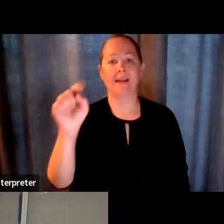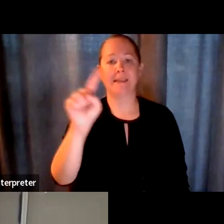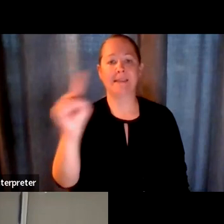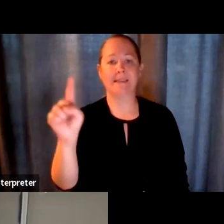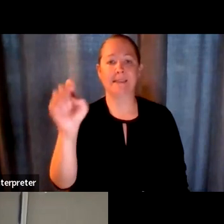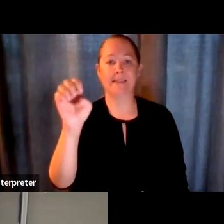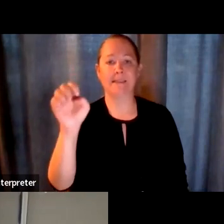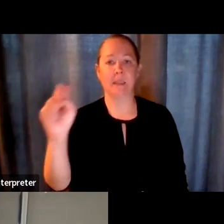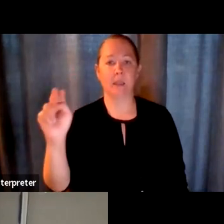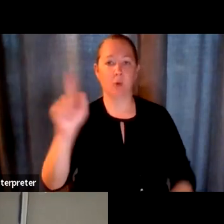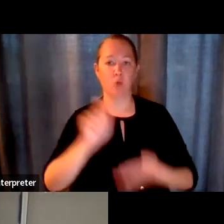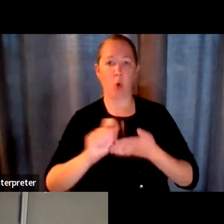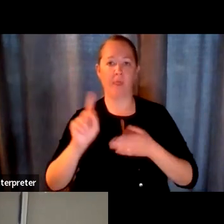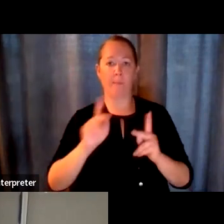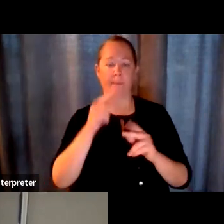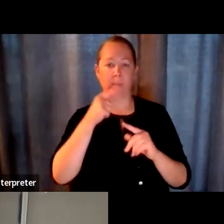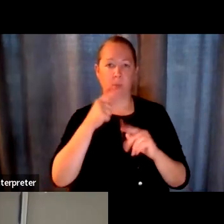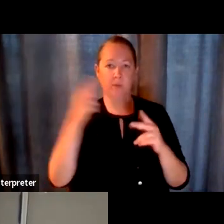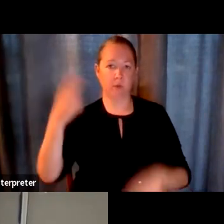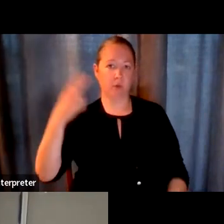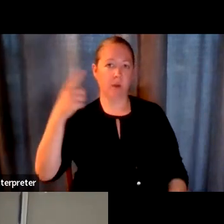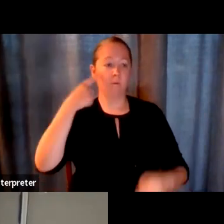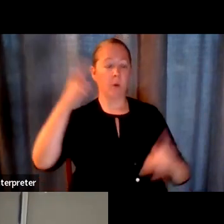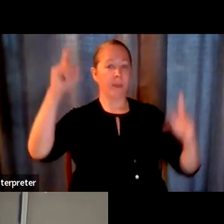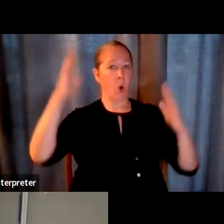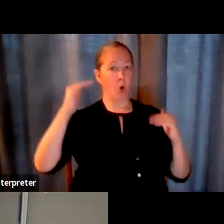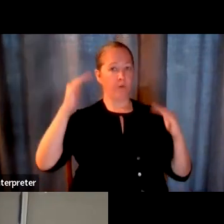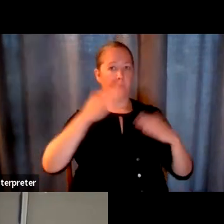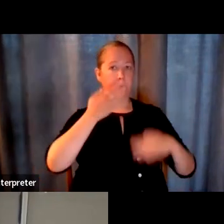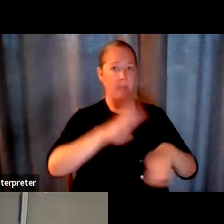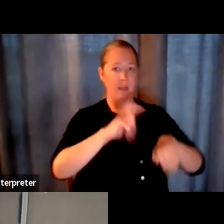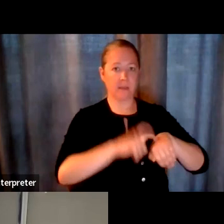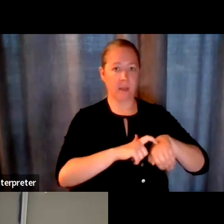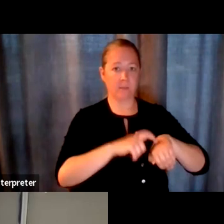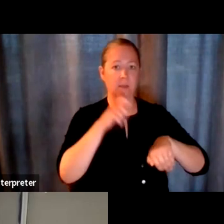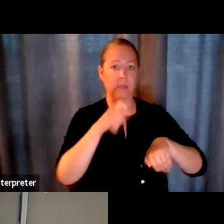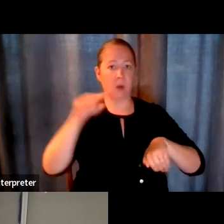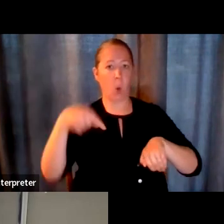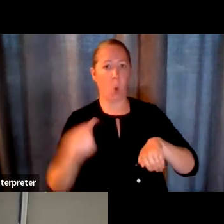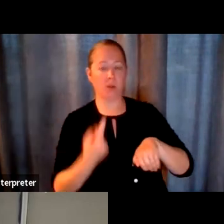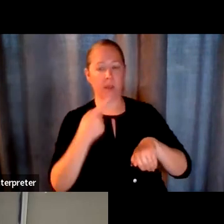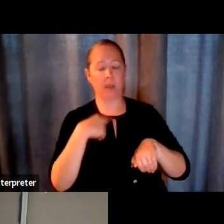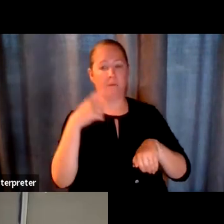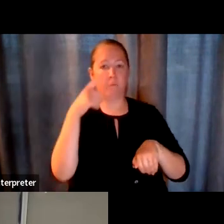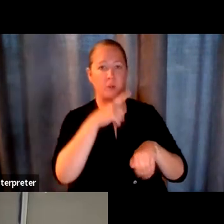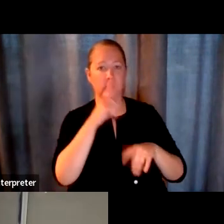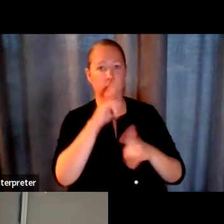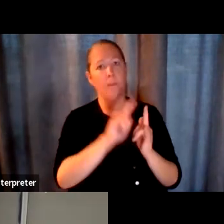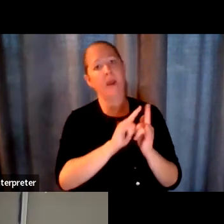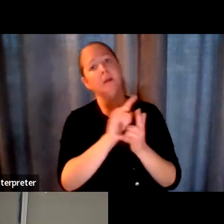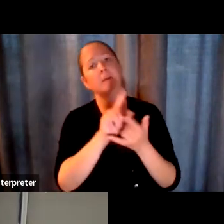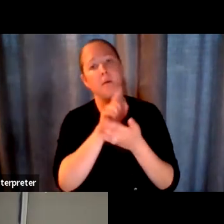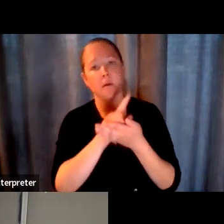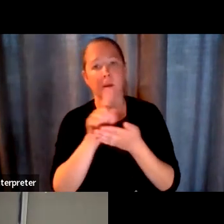And he says, to be hopeful in bad times is not just foolishly romantic. It's based on the fact that